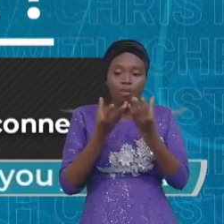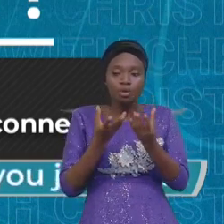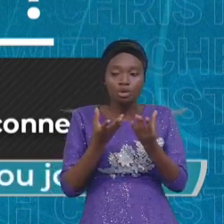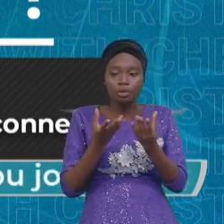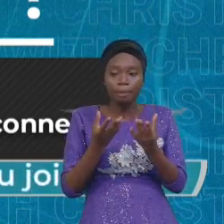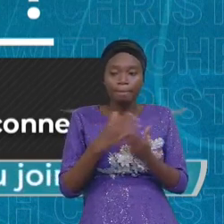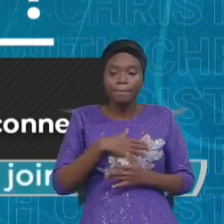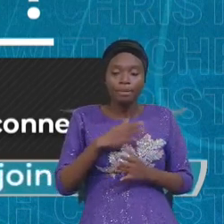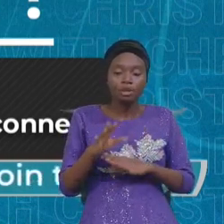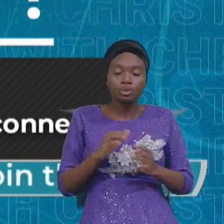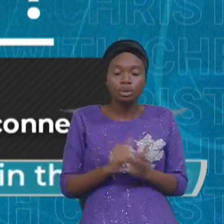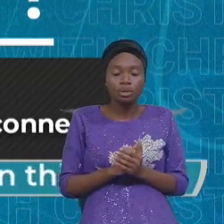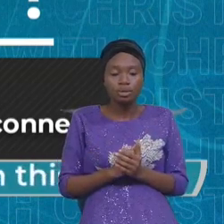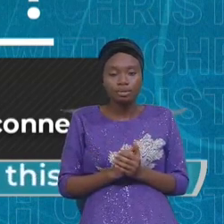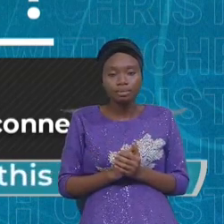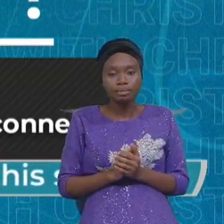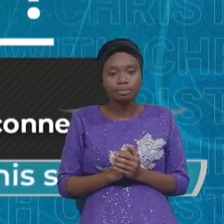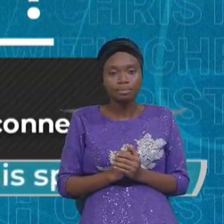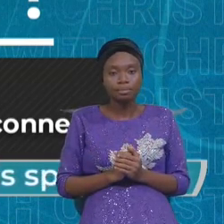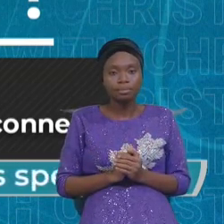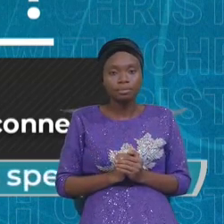do that.